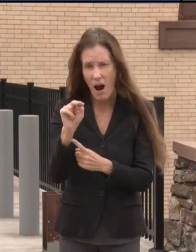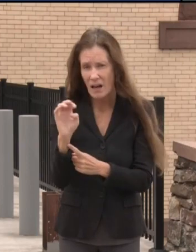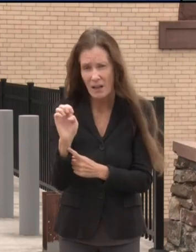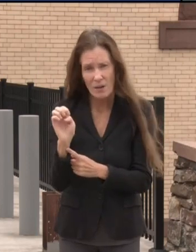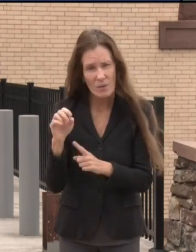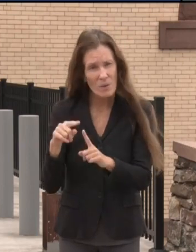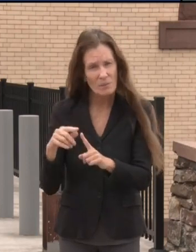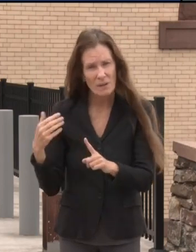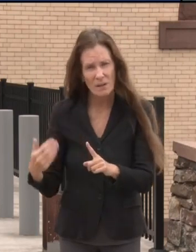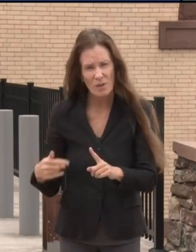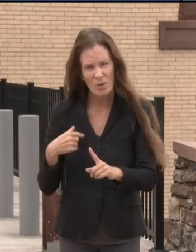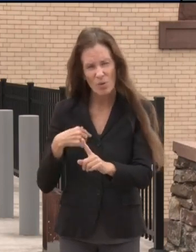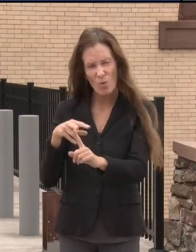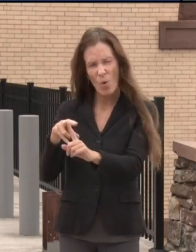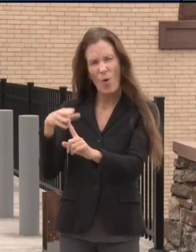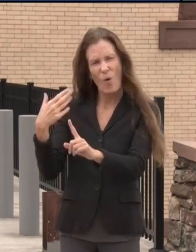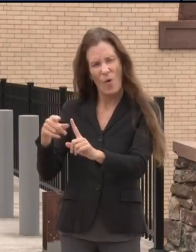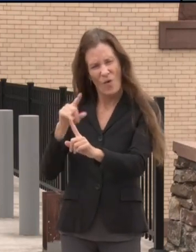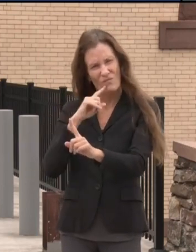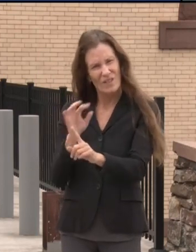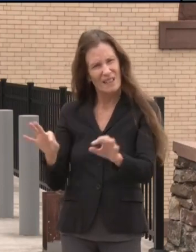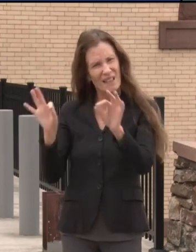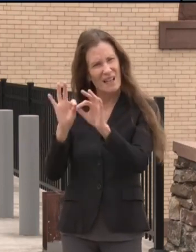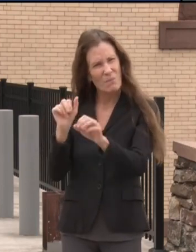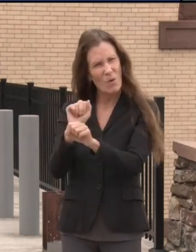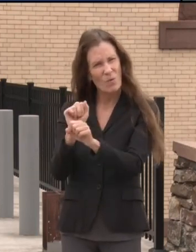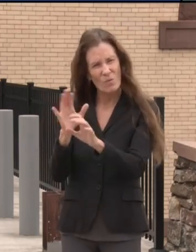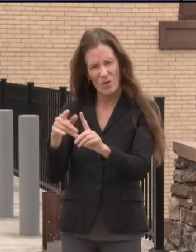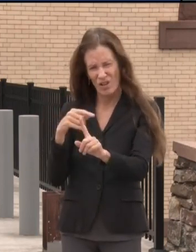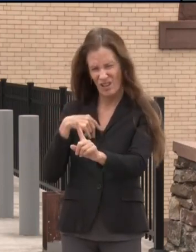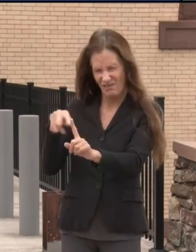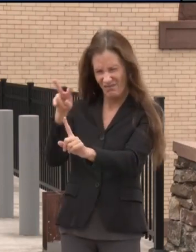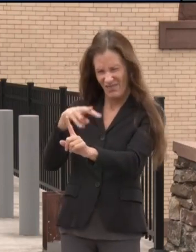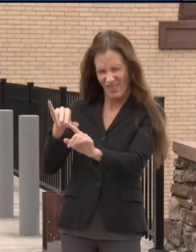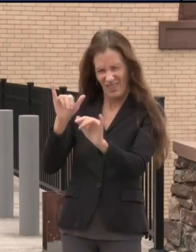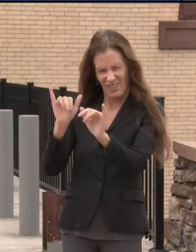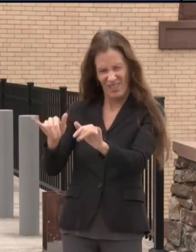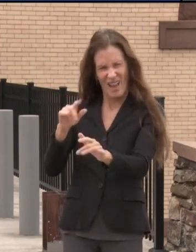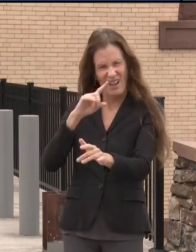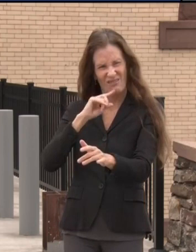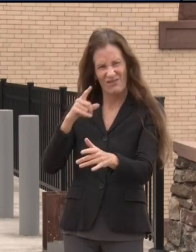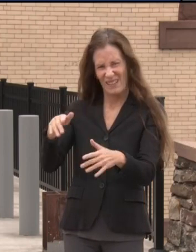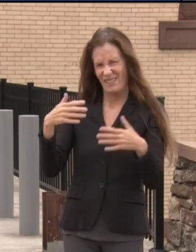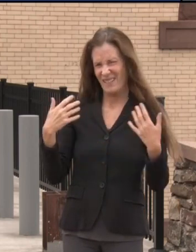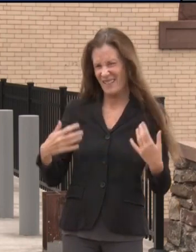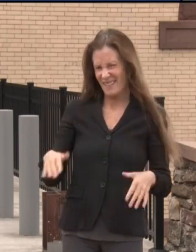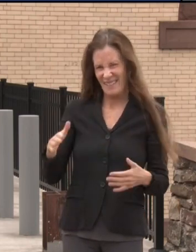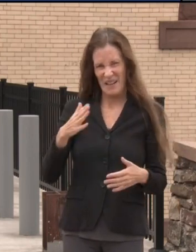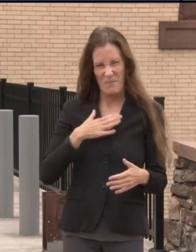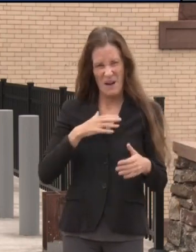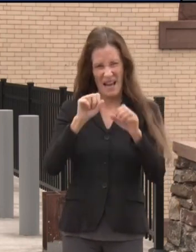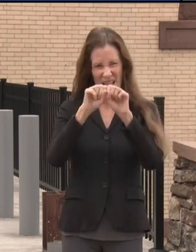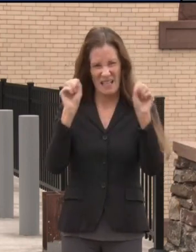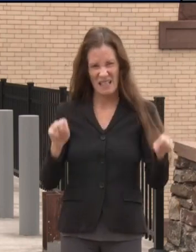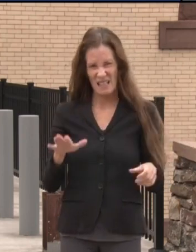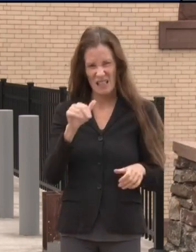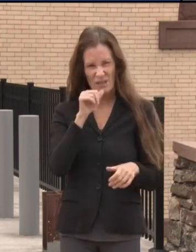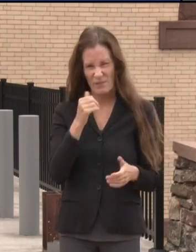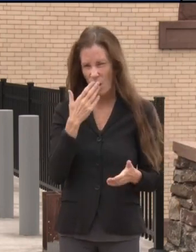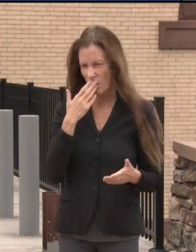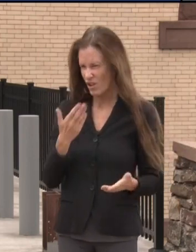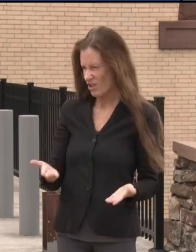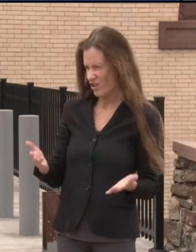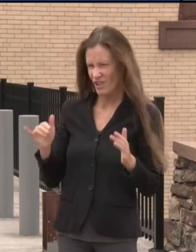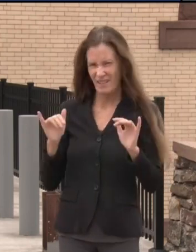essential. Our system, in its current structure, let Kathleen fall through the cracks, and her story is all